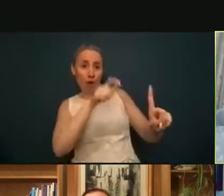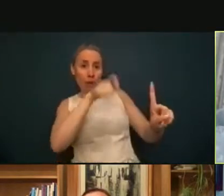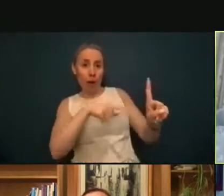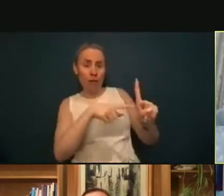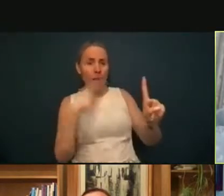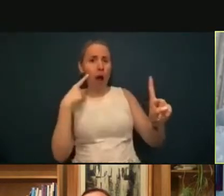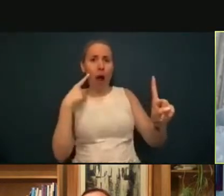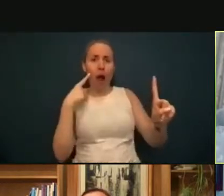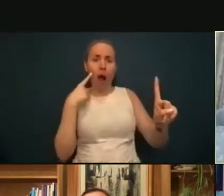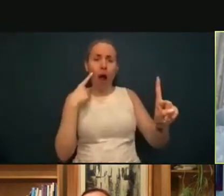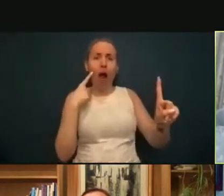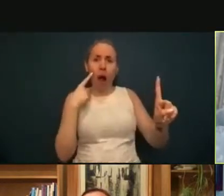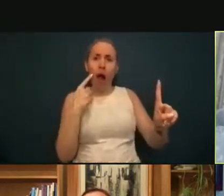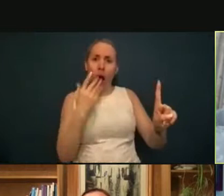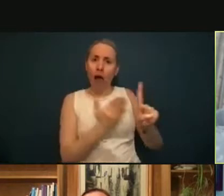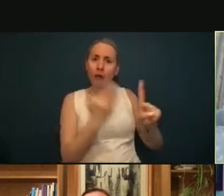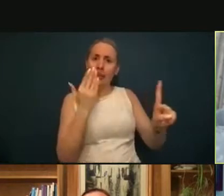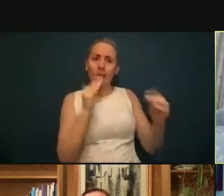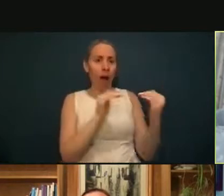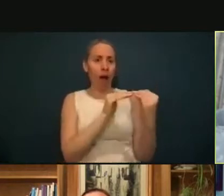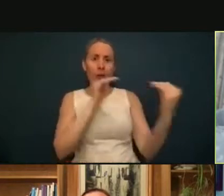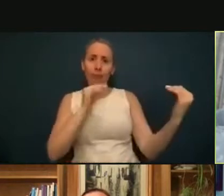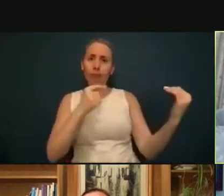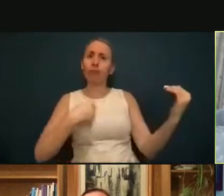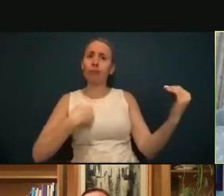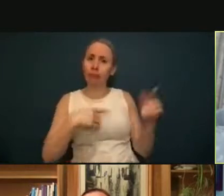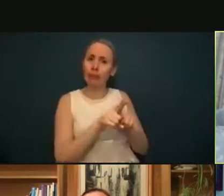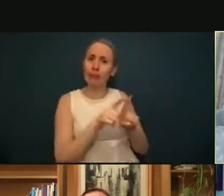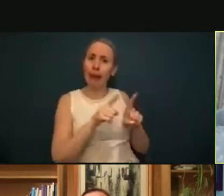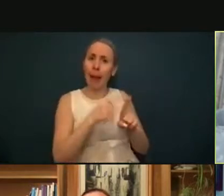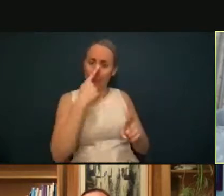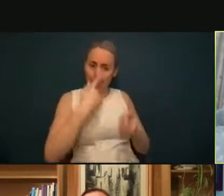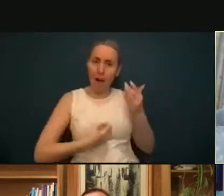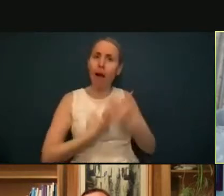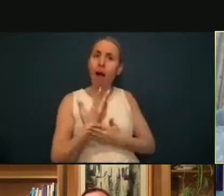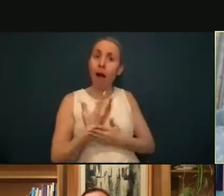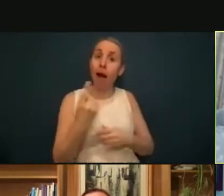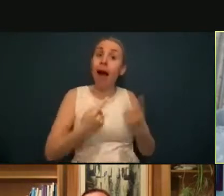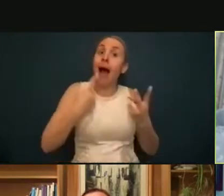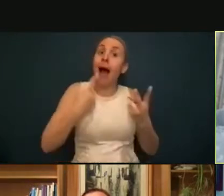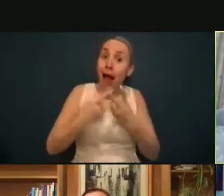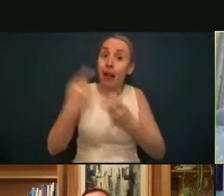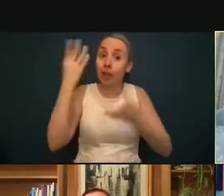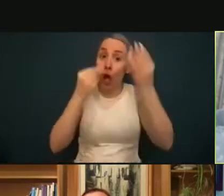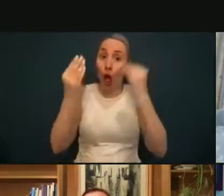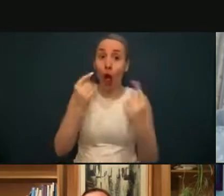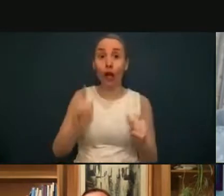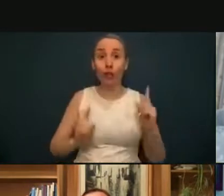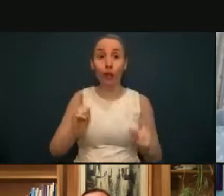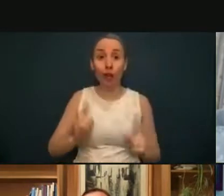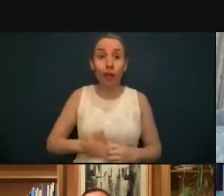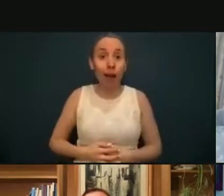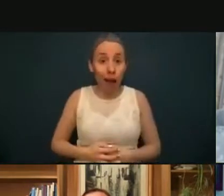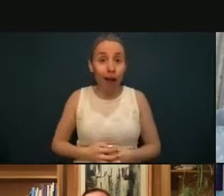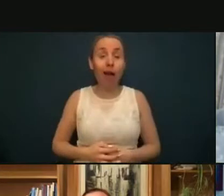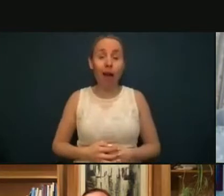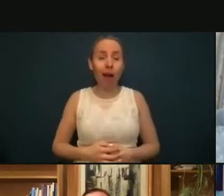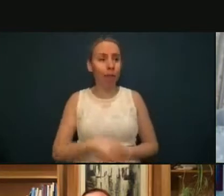do it as well. But I think it's really important that we also learn from one another too. Yeah, couldn't agree